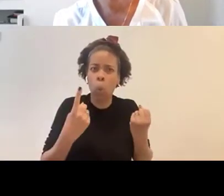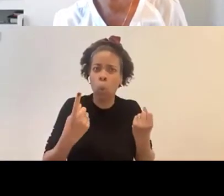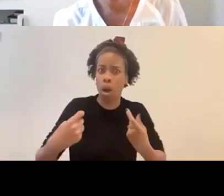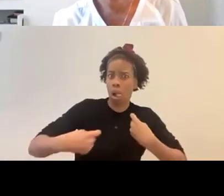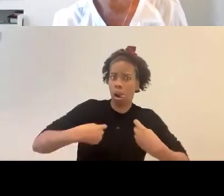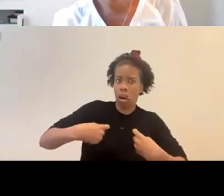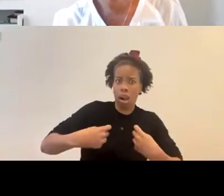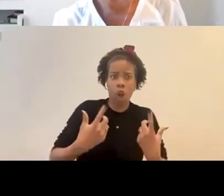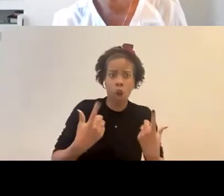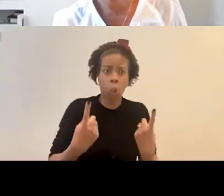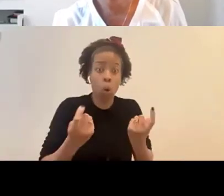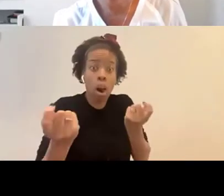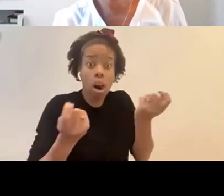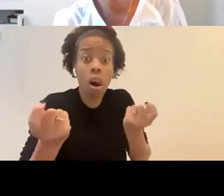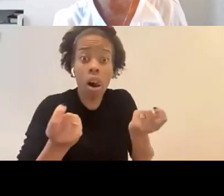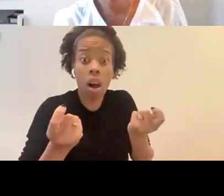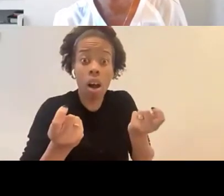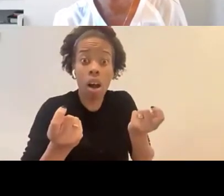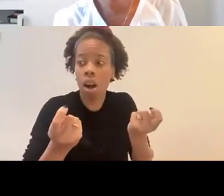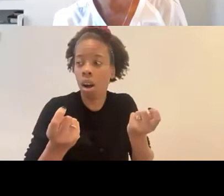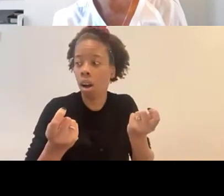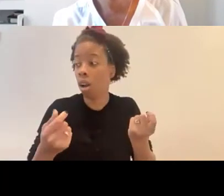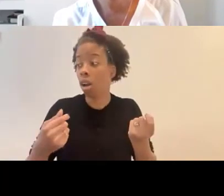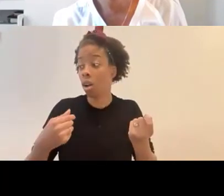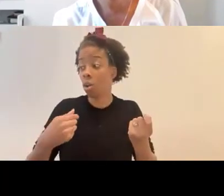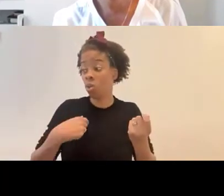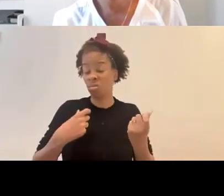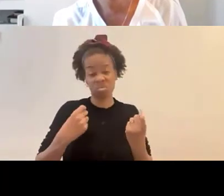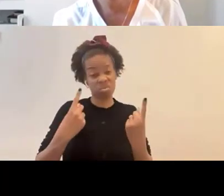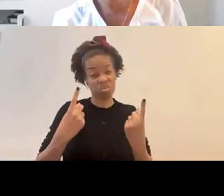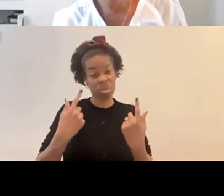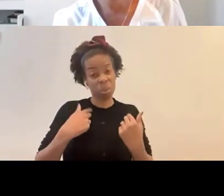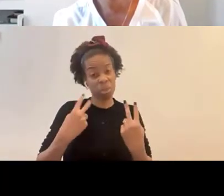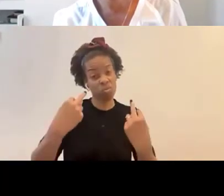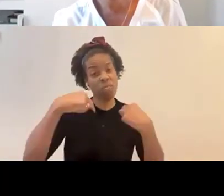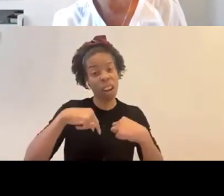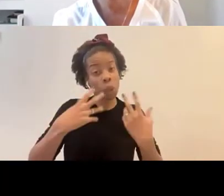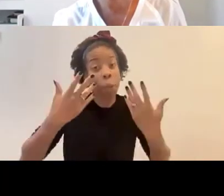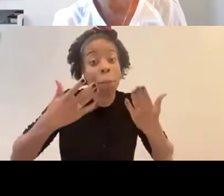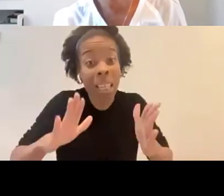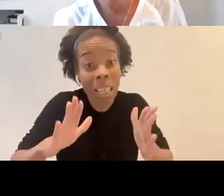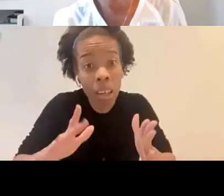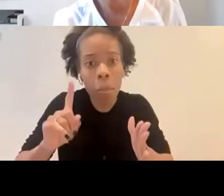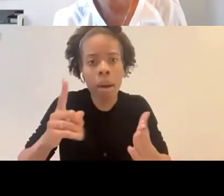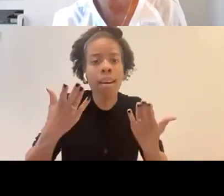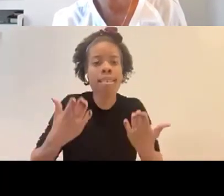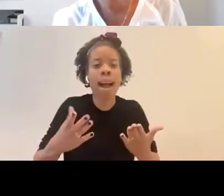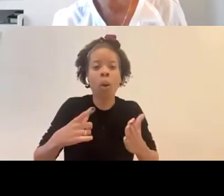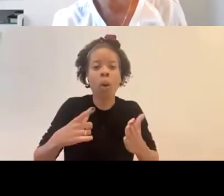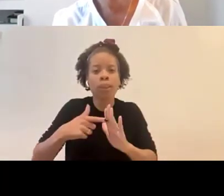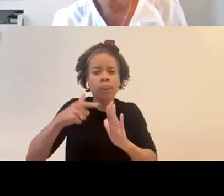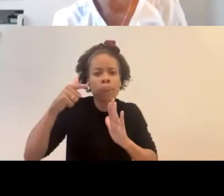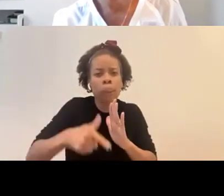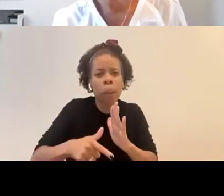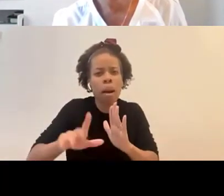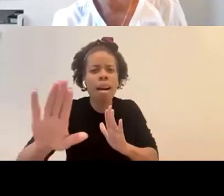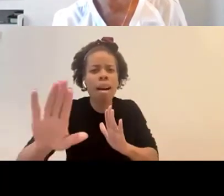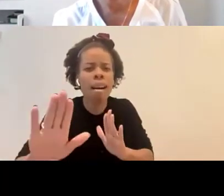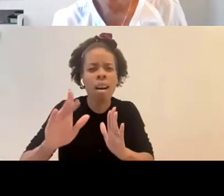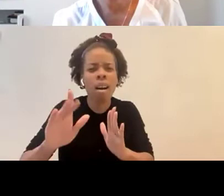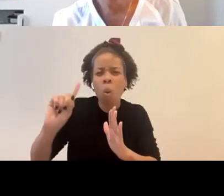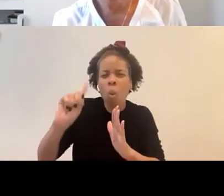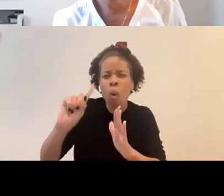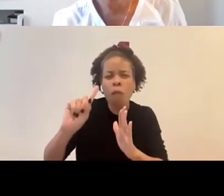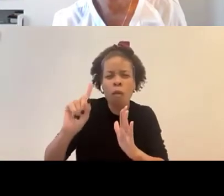with our speakers today, in that we've done quite a lot of work of reflection and recognition, but maybe now we need to go deeper into those root causes. And I see some